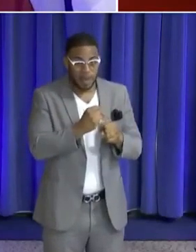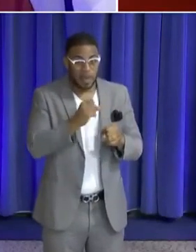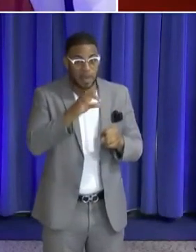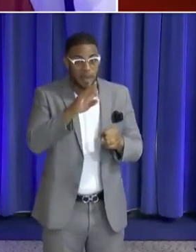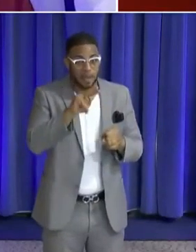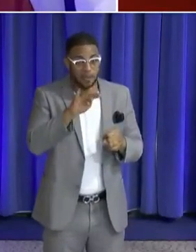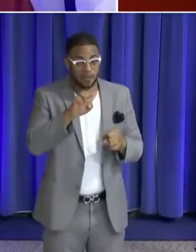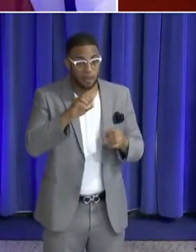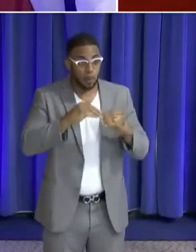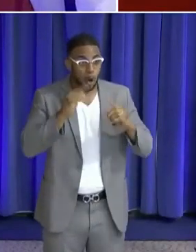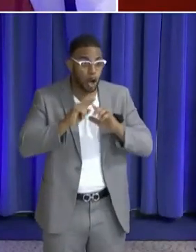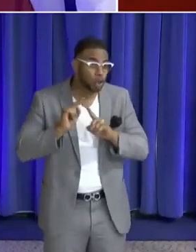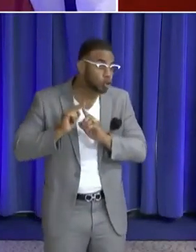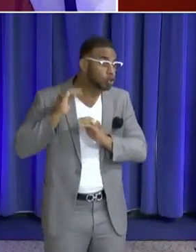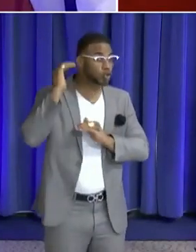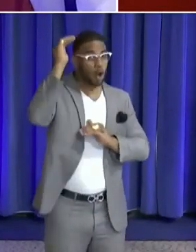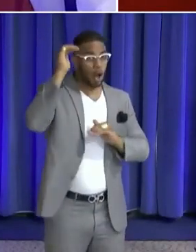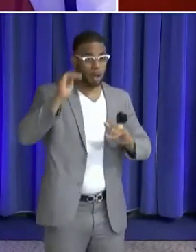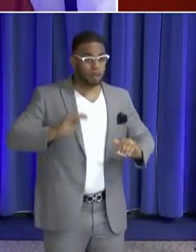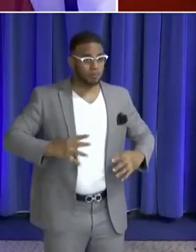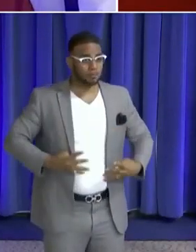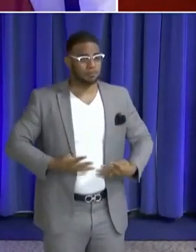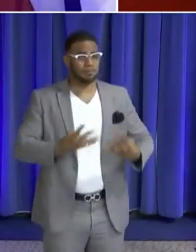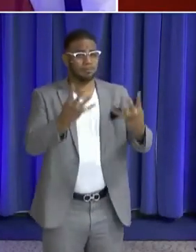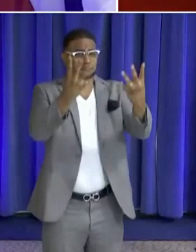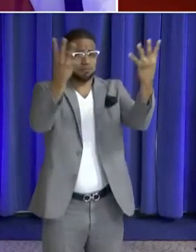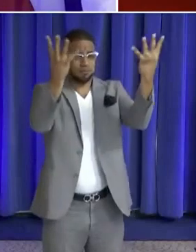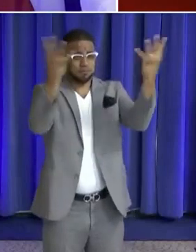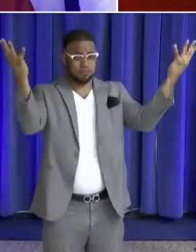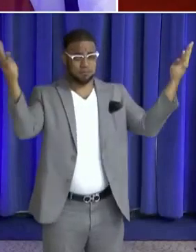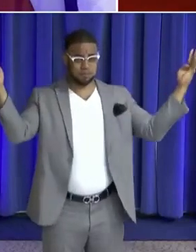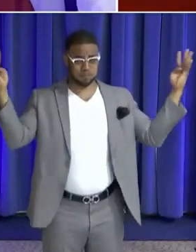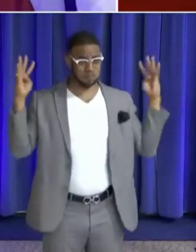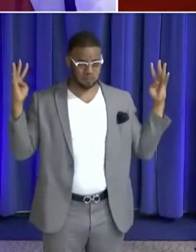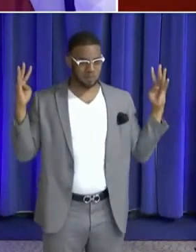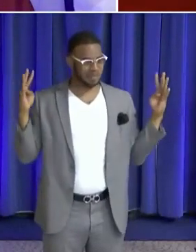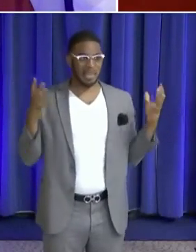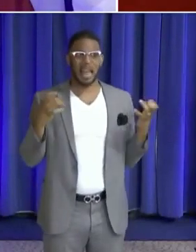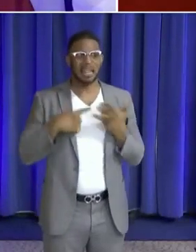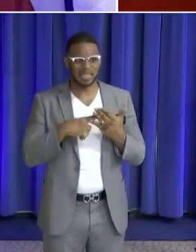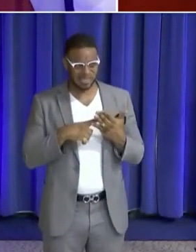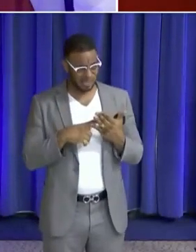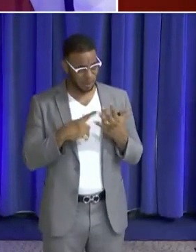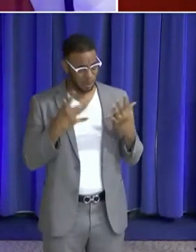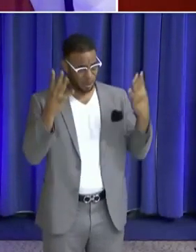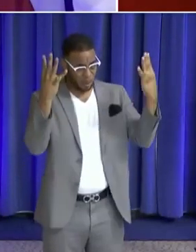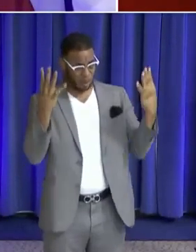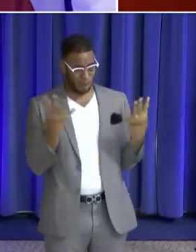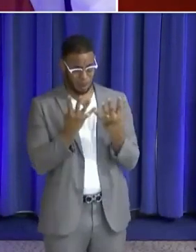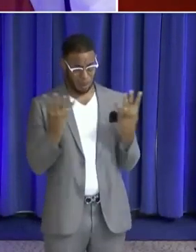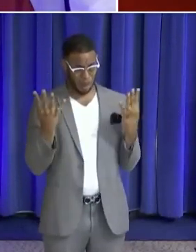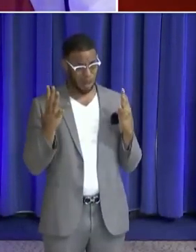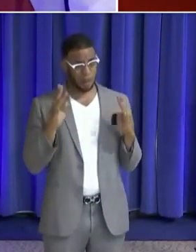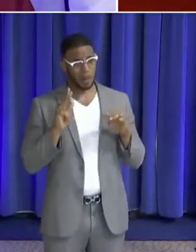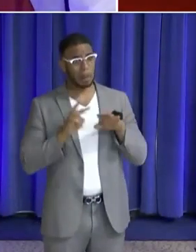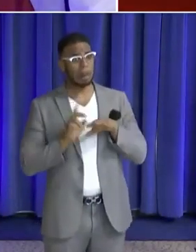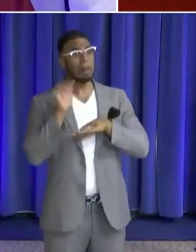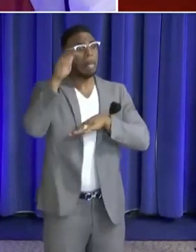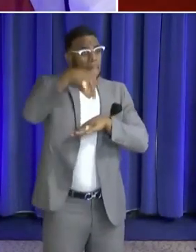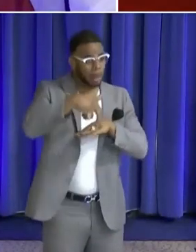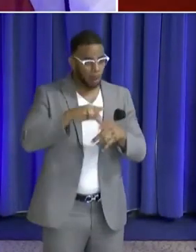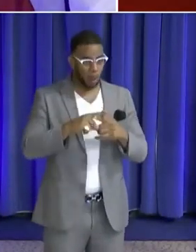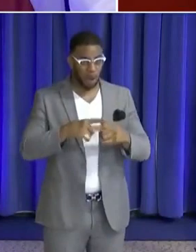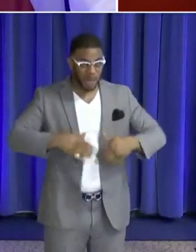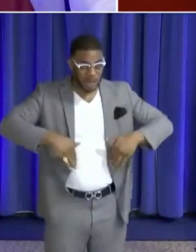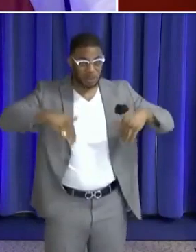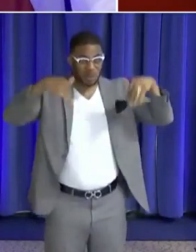which was an argument that could be made from that, there was a lot of discussion over changes to that complex. And so